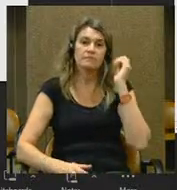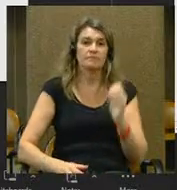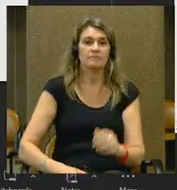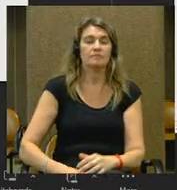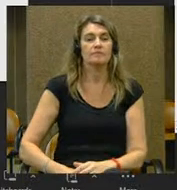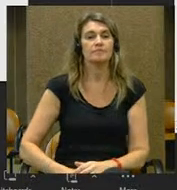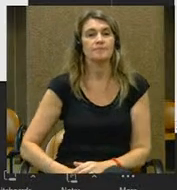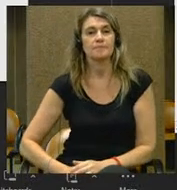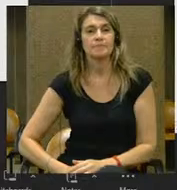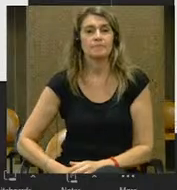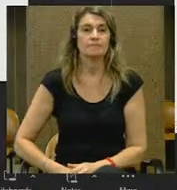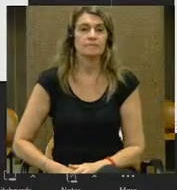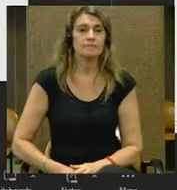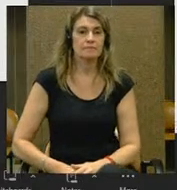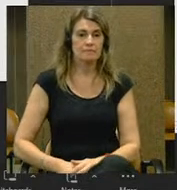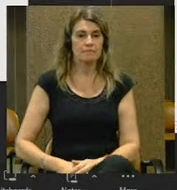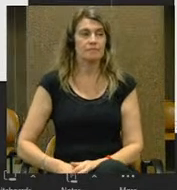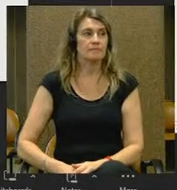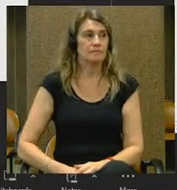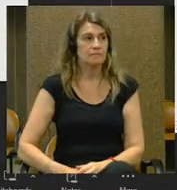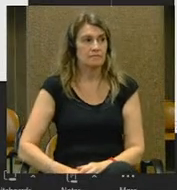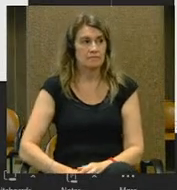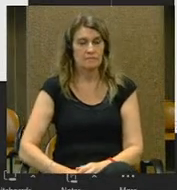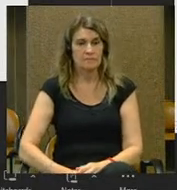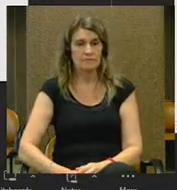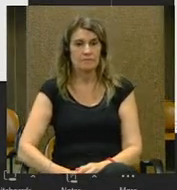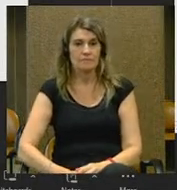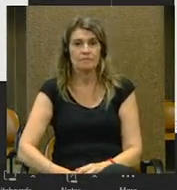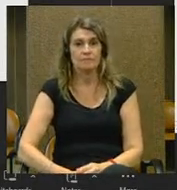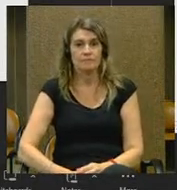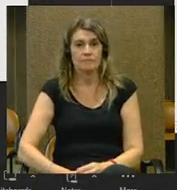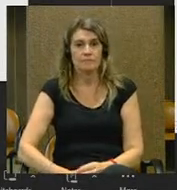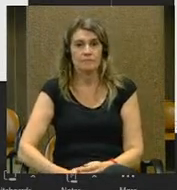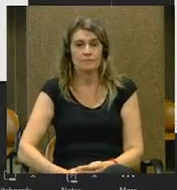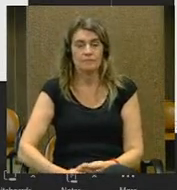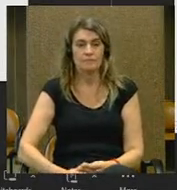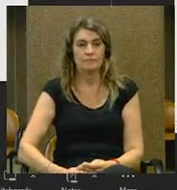limit establishment measures that could